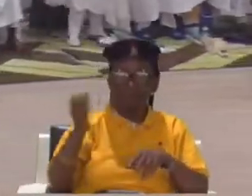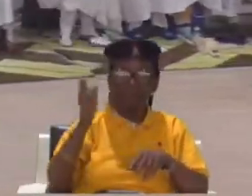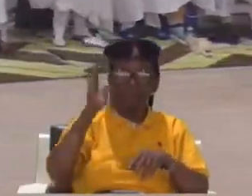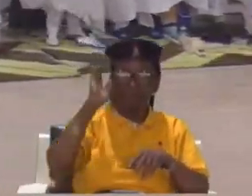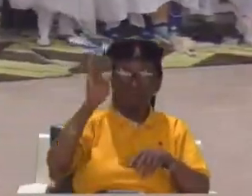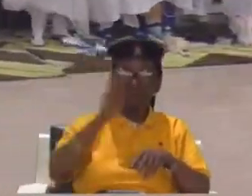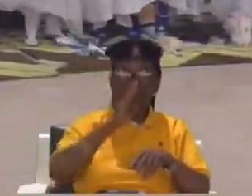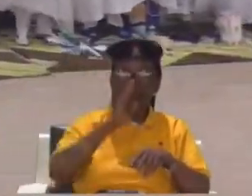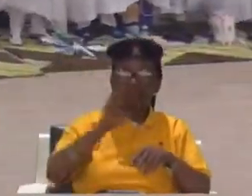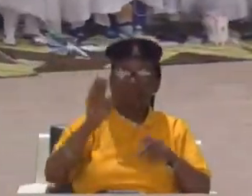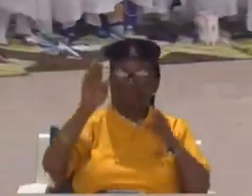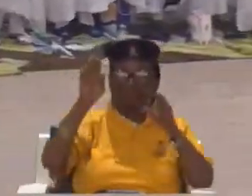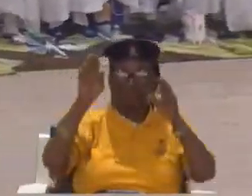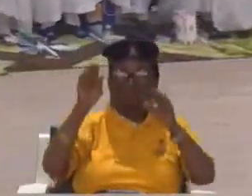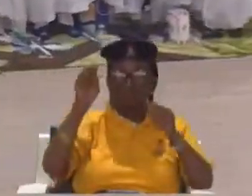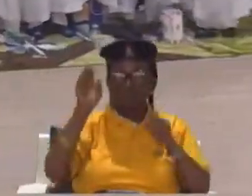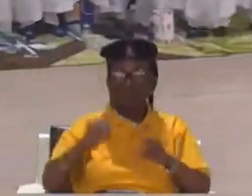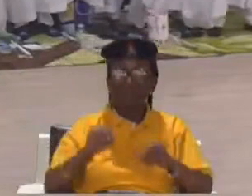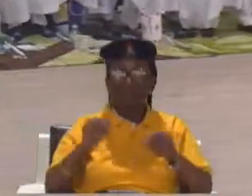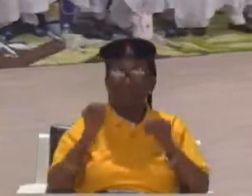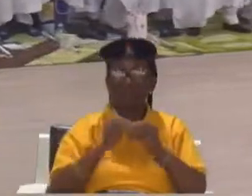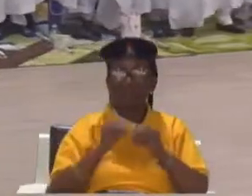premature